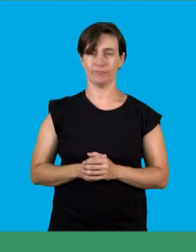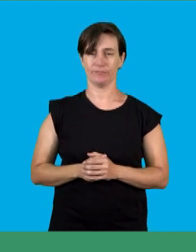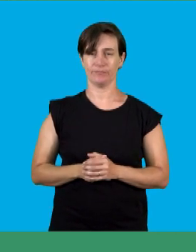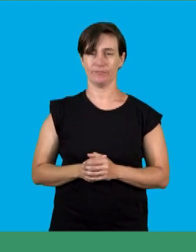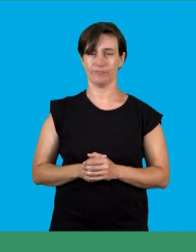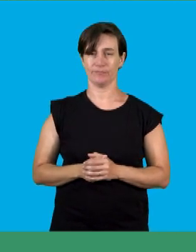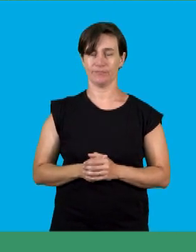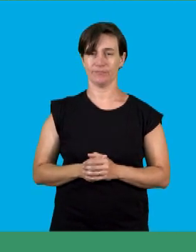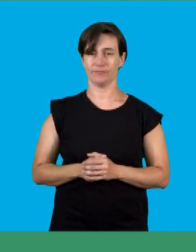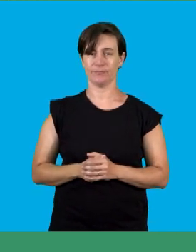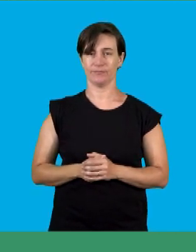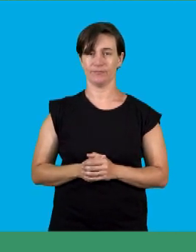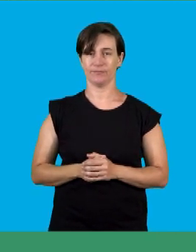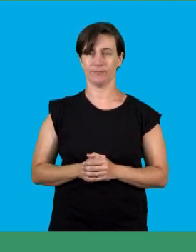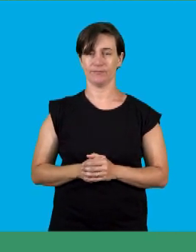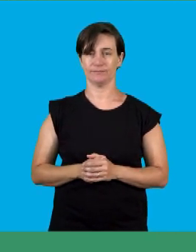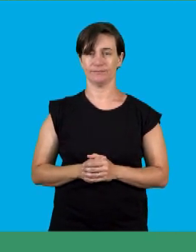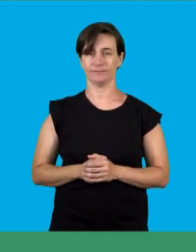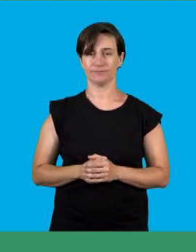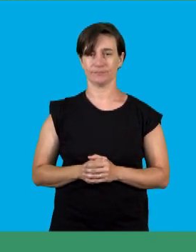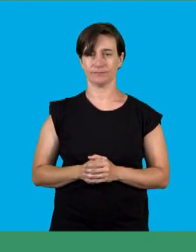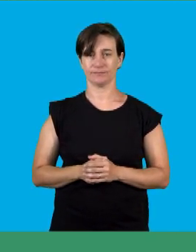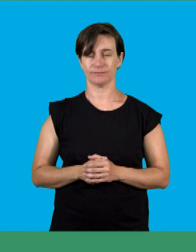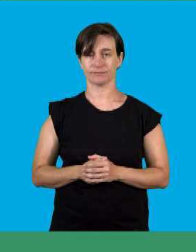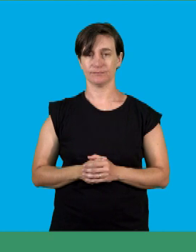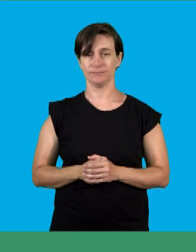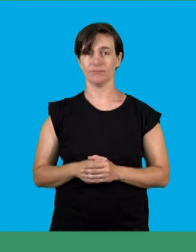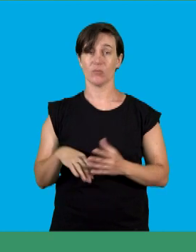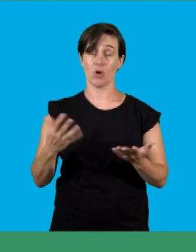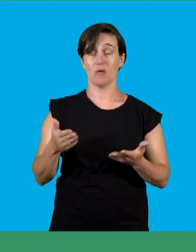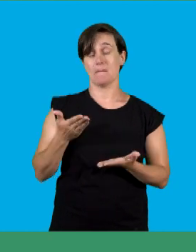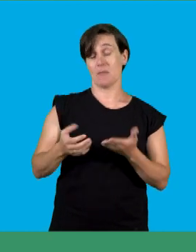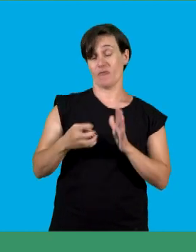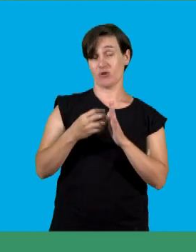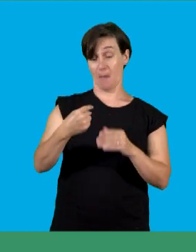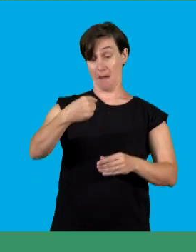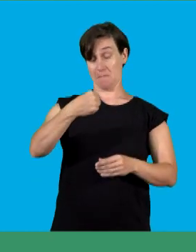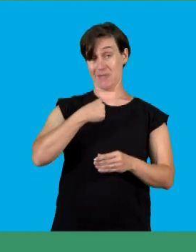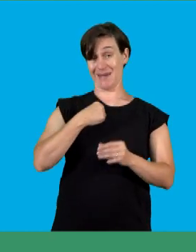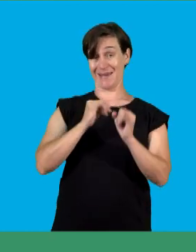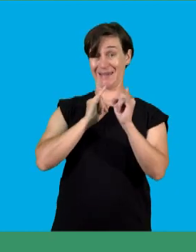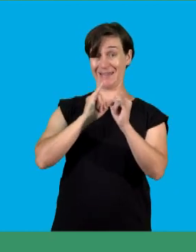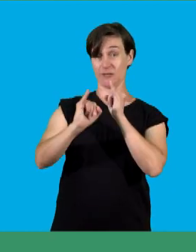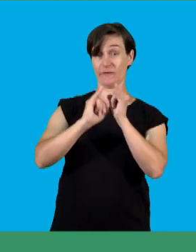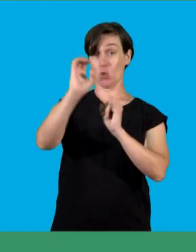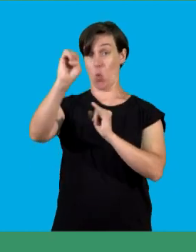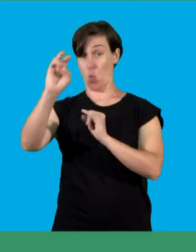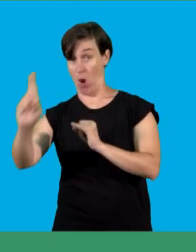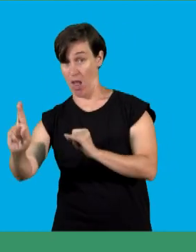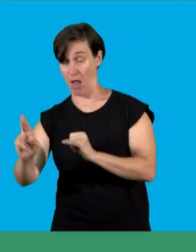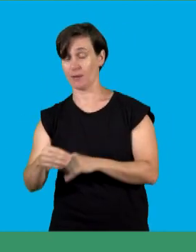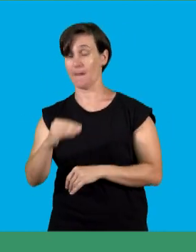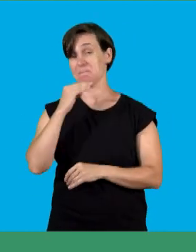interviewee. Right, in this instance, I am the interviewer, and then